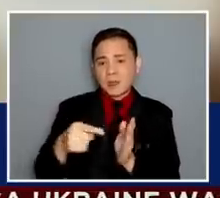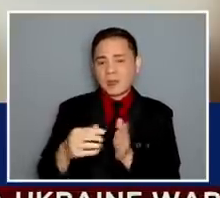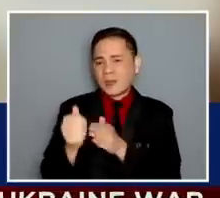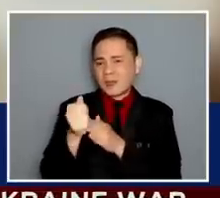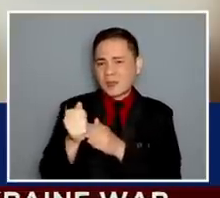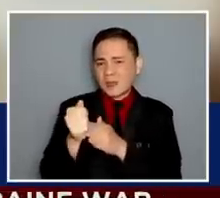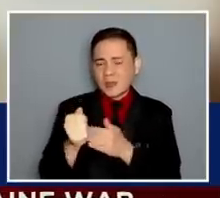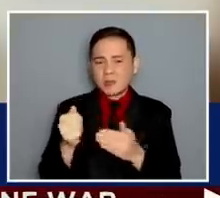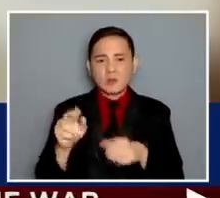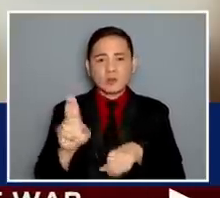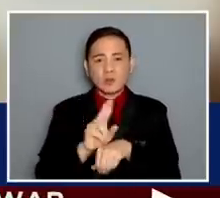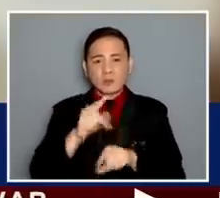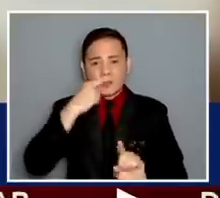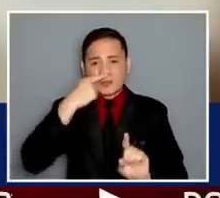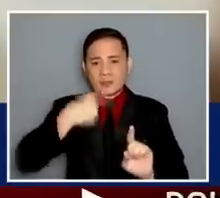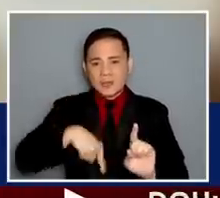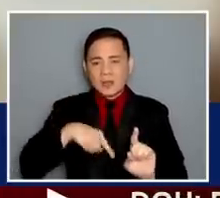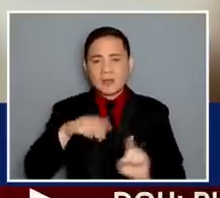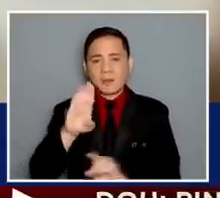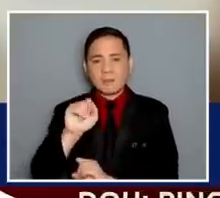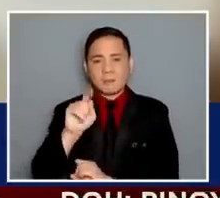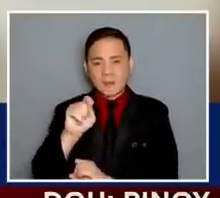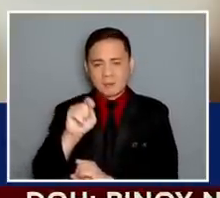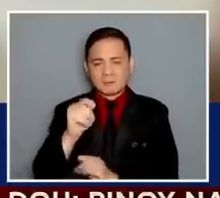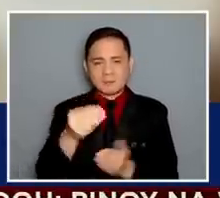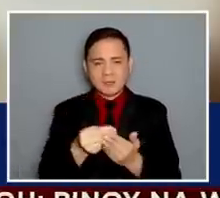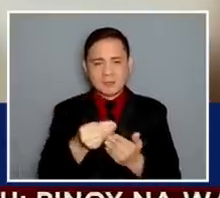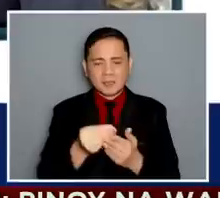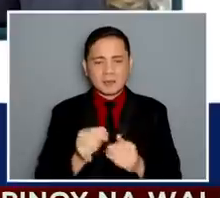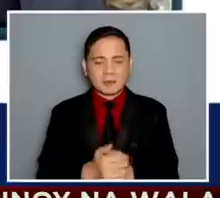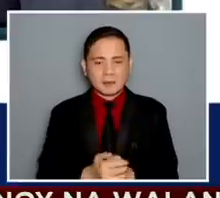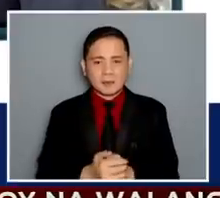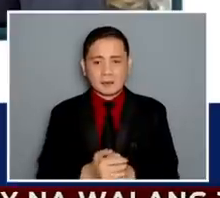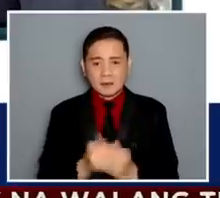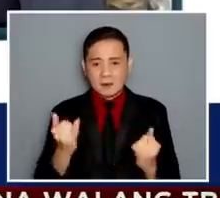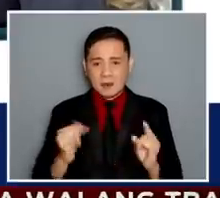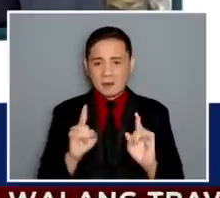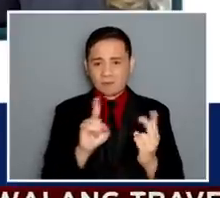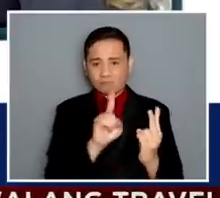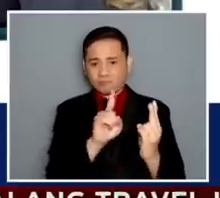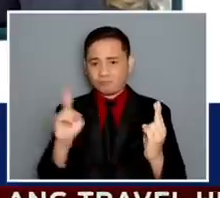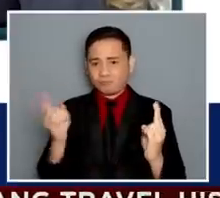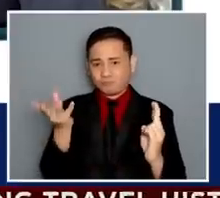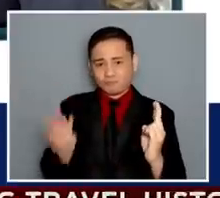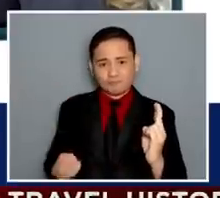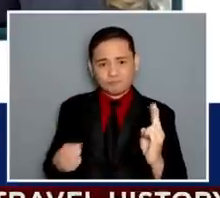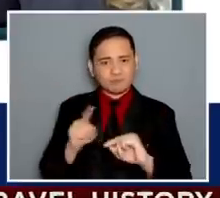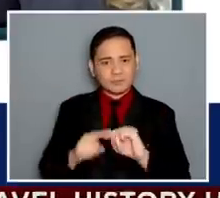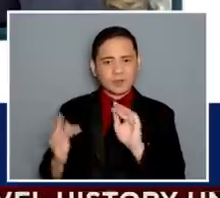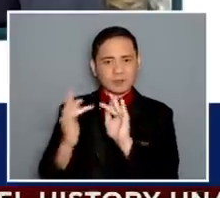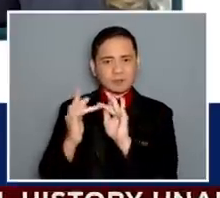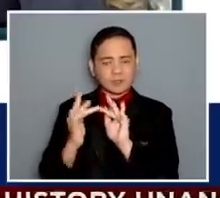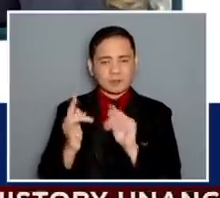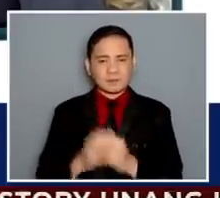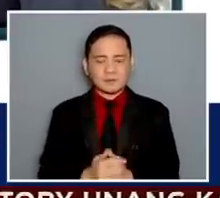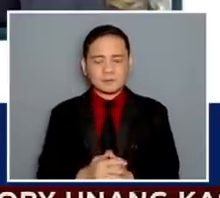baht. Umalis na yung tour guide. So the following day, hindi na nila makontak. Kinumpirma naman ni DFA Acting